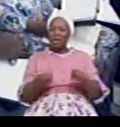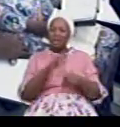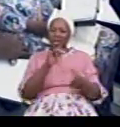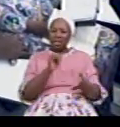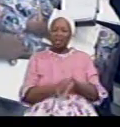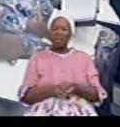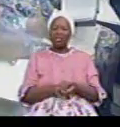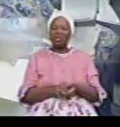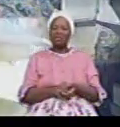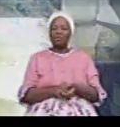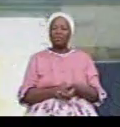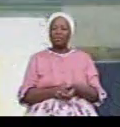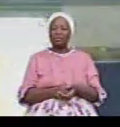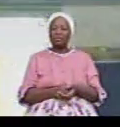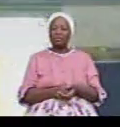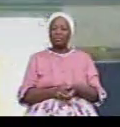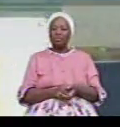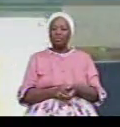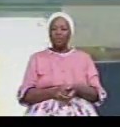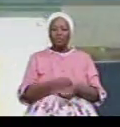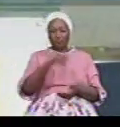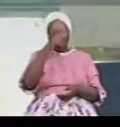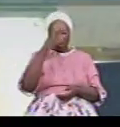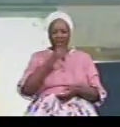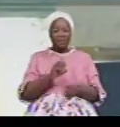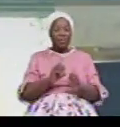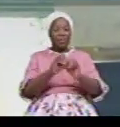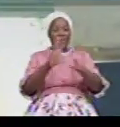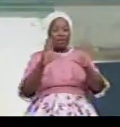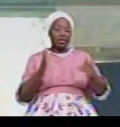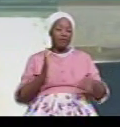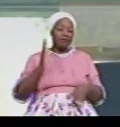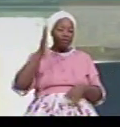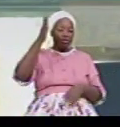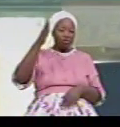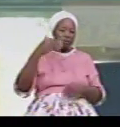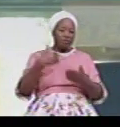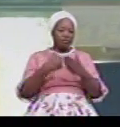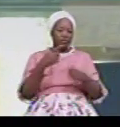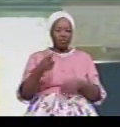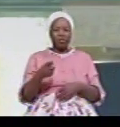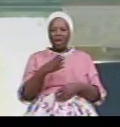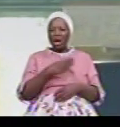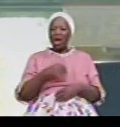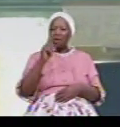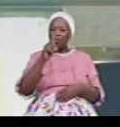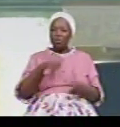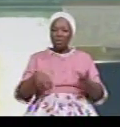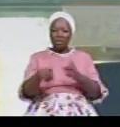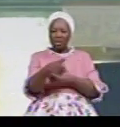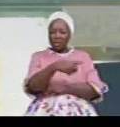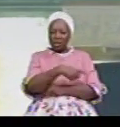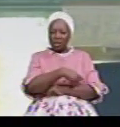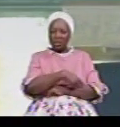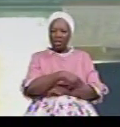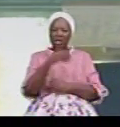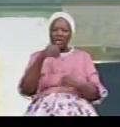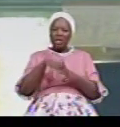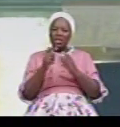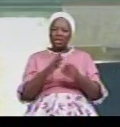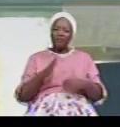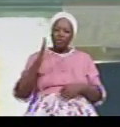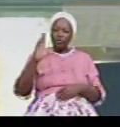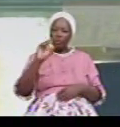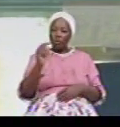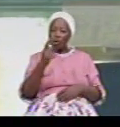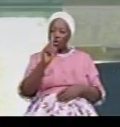There's still a better future in front of you. And one day in the future, only one